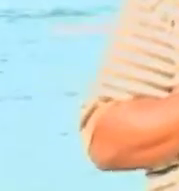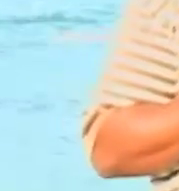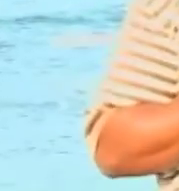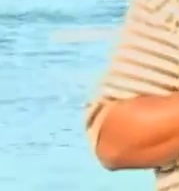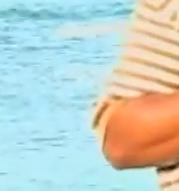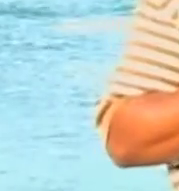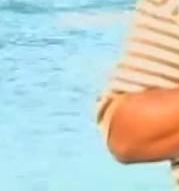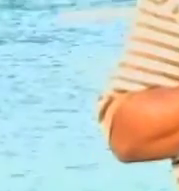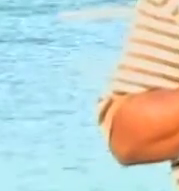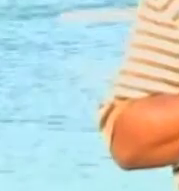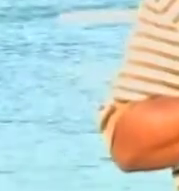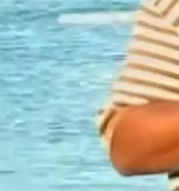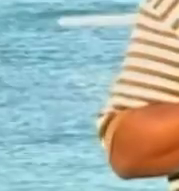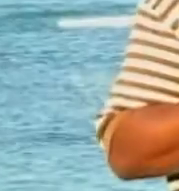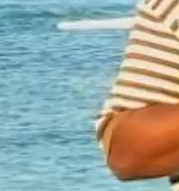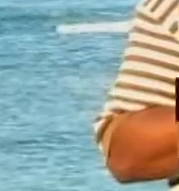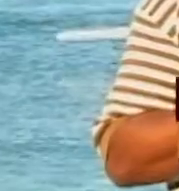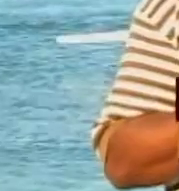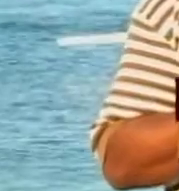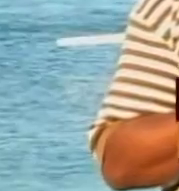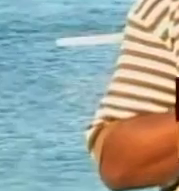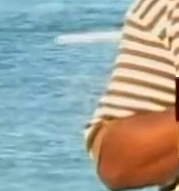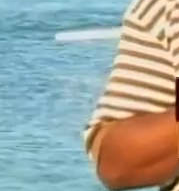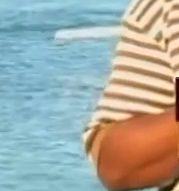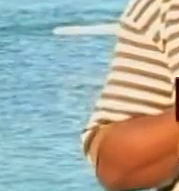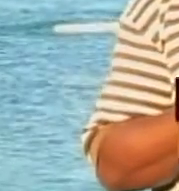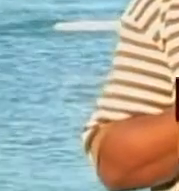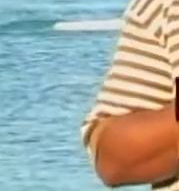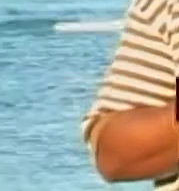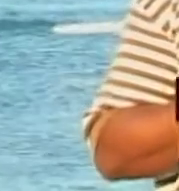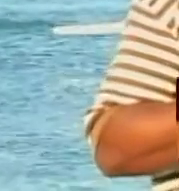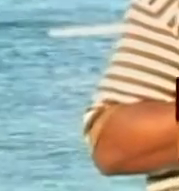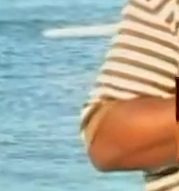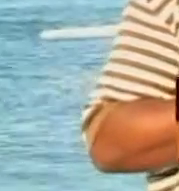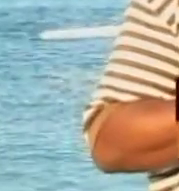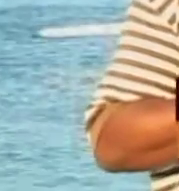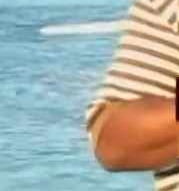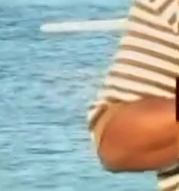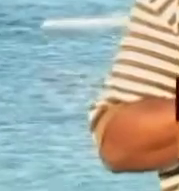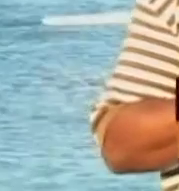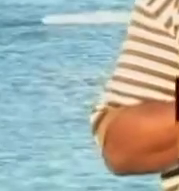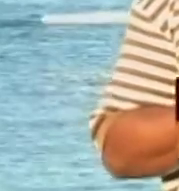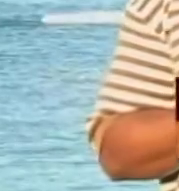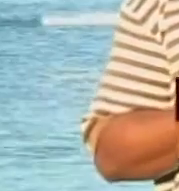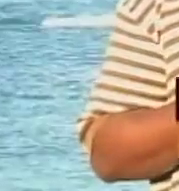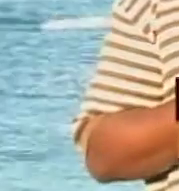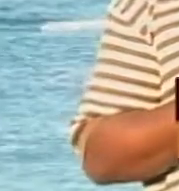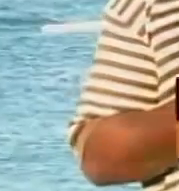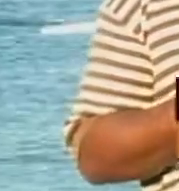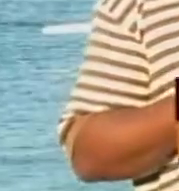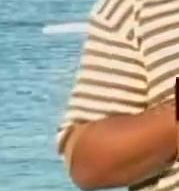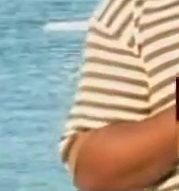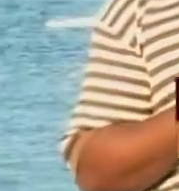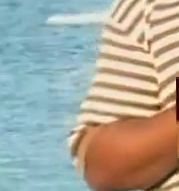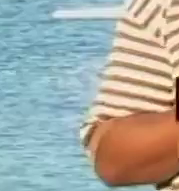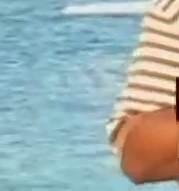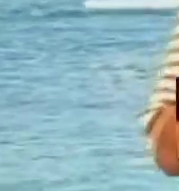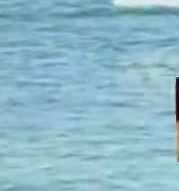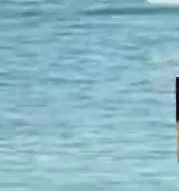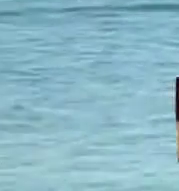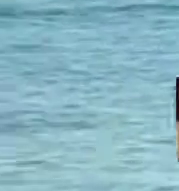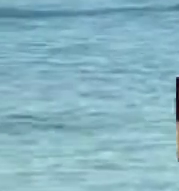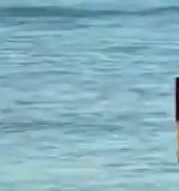Hi, good evening, and welcome to Sports Sunday. I am Julian Gibson. A successful staging of the St. Valentine's Day Regatta by hundreds packed in